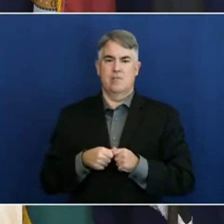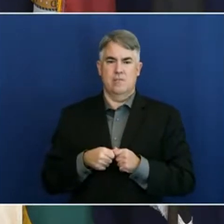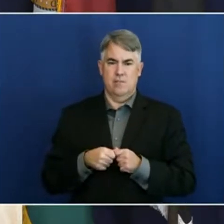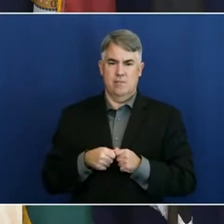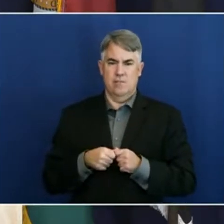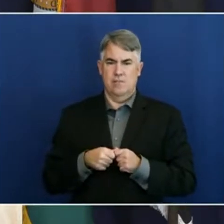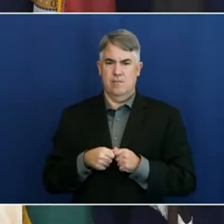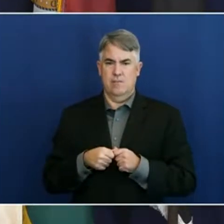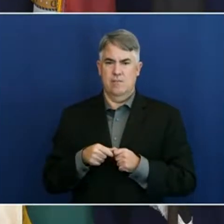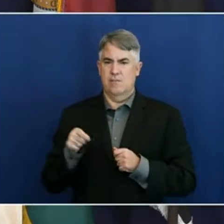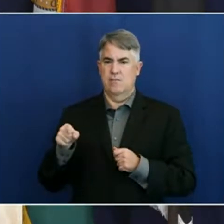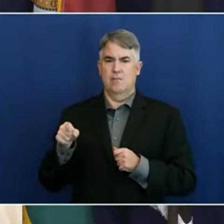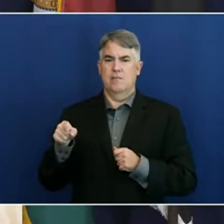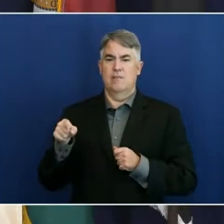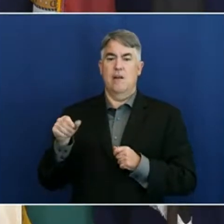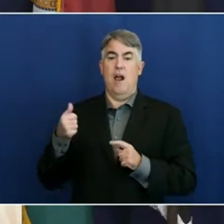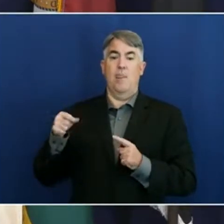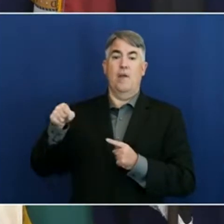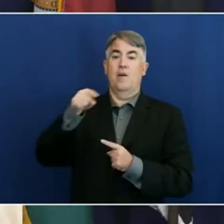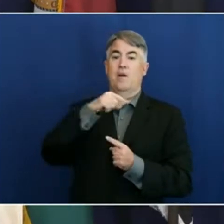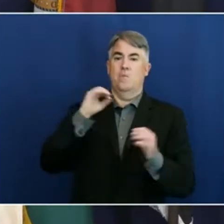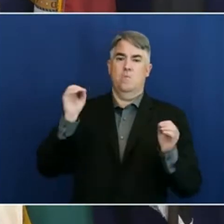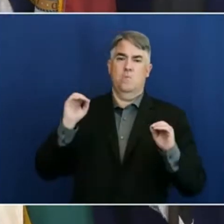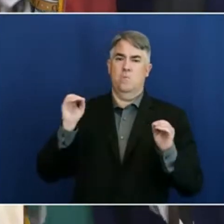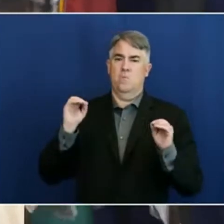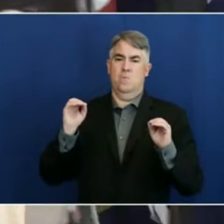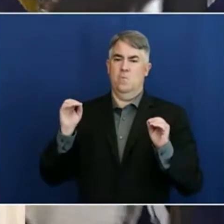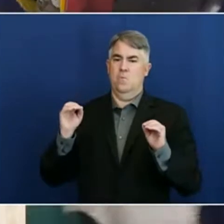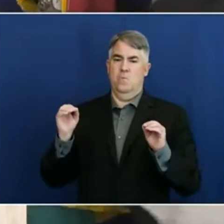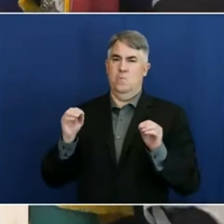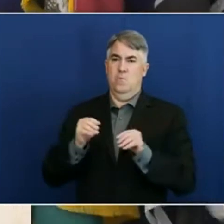any additional cases. Thank you.